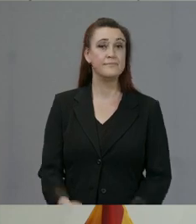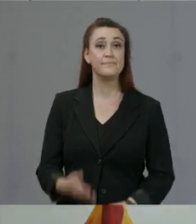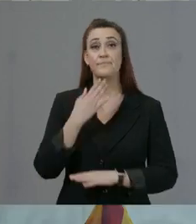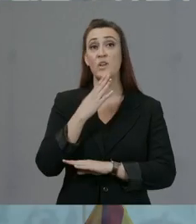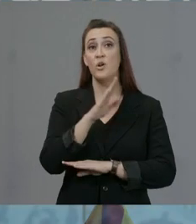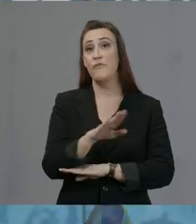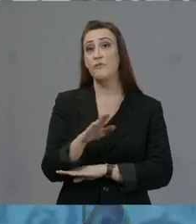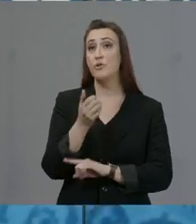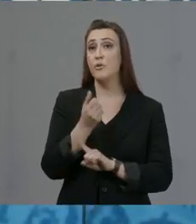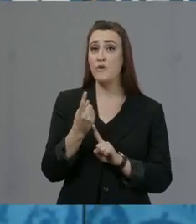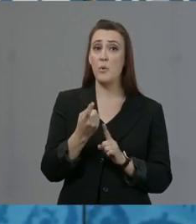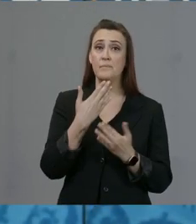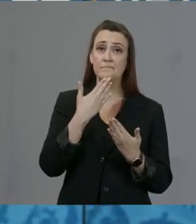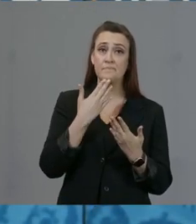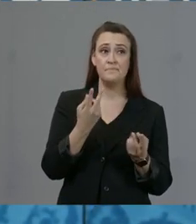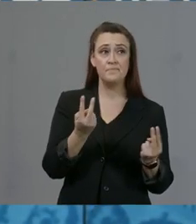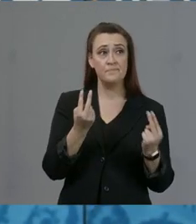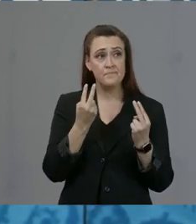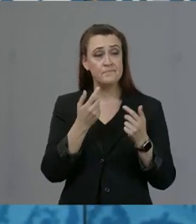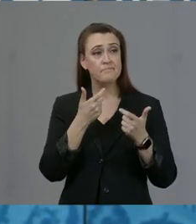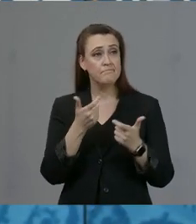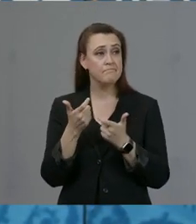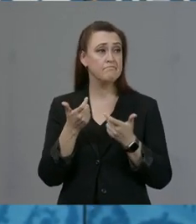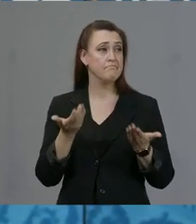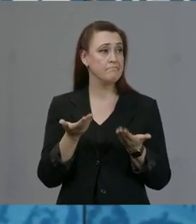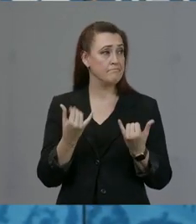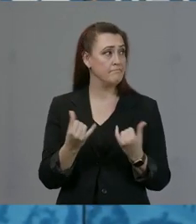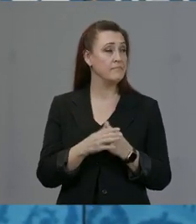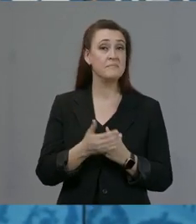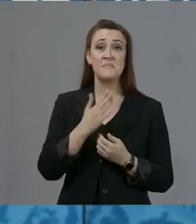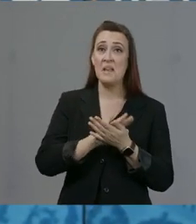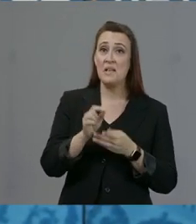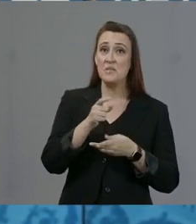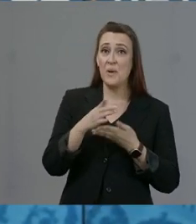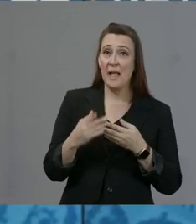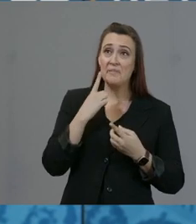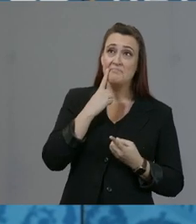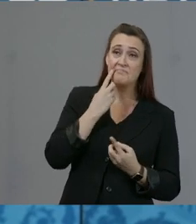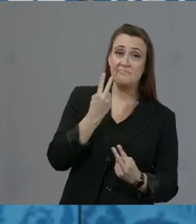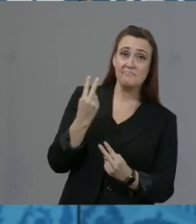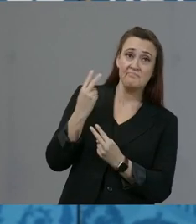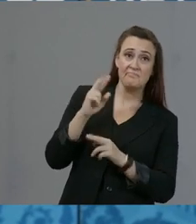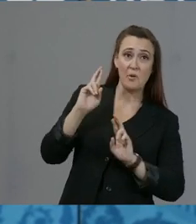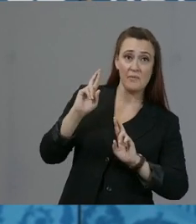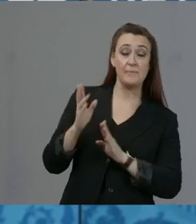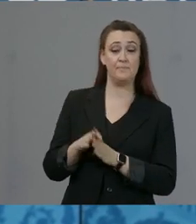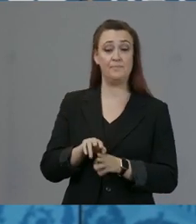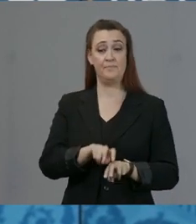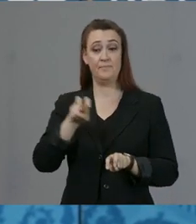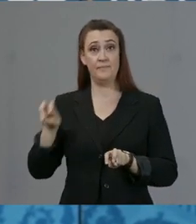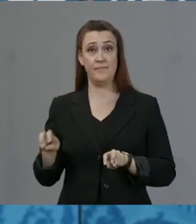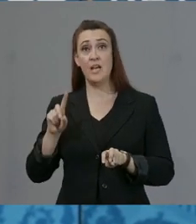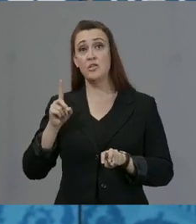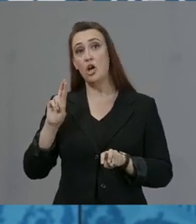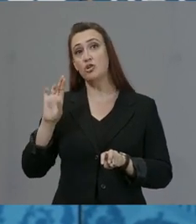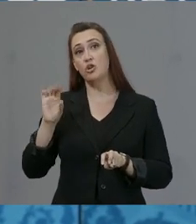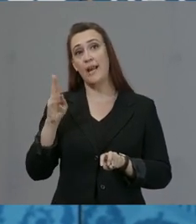Good afternoon, everyone. Hope everyone had a nice weekend. To my right is Dr. Cara